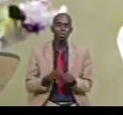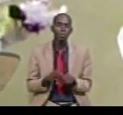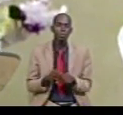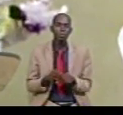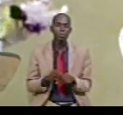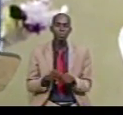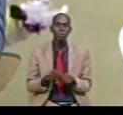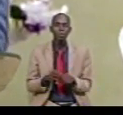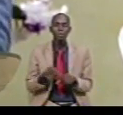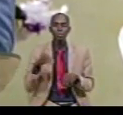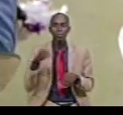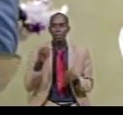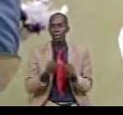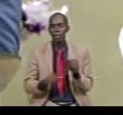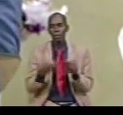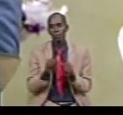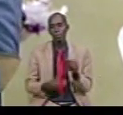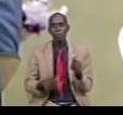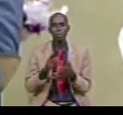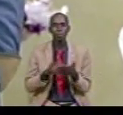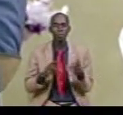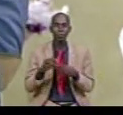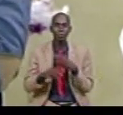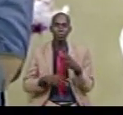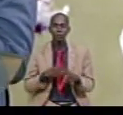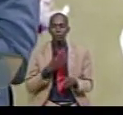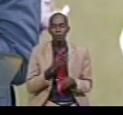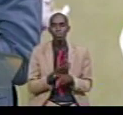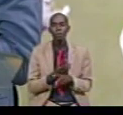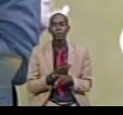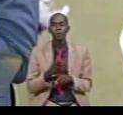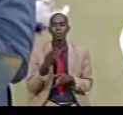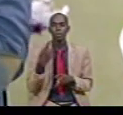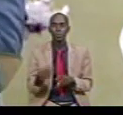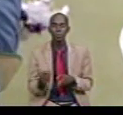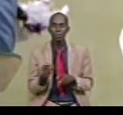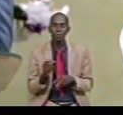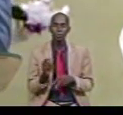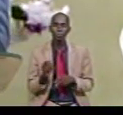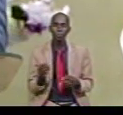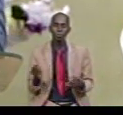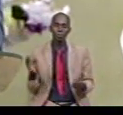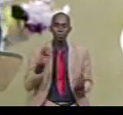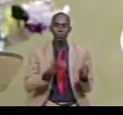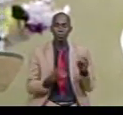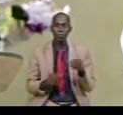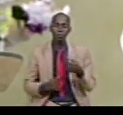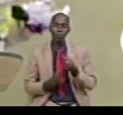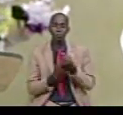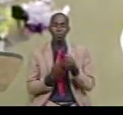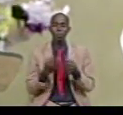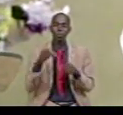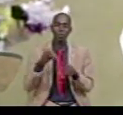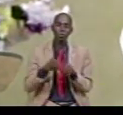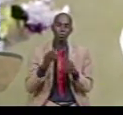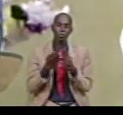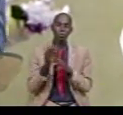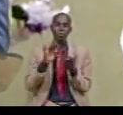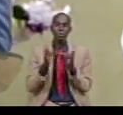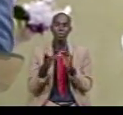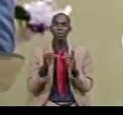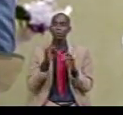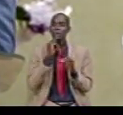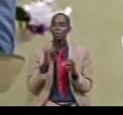every continent. The investment on major technology to reach millions is massive, but it's